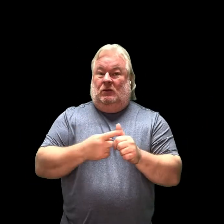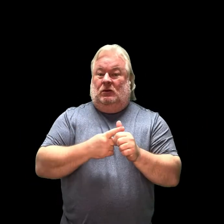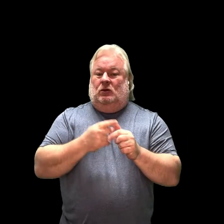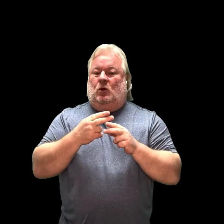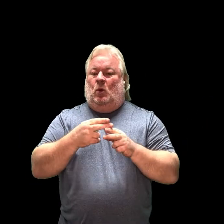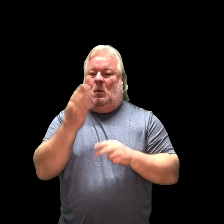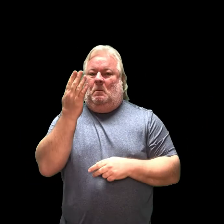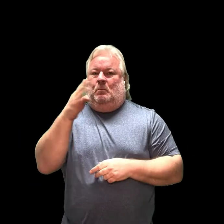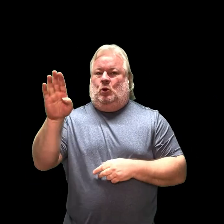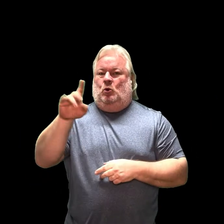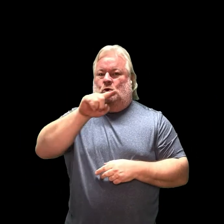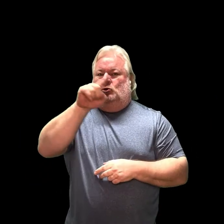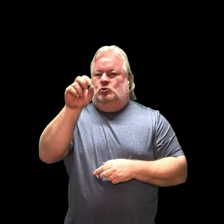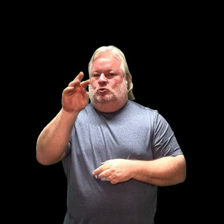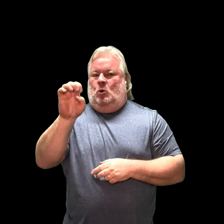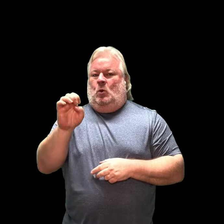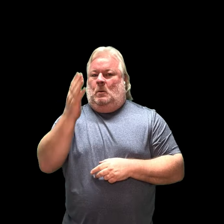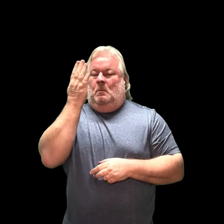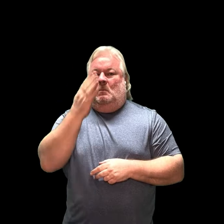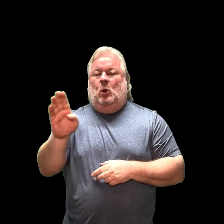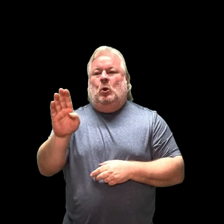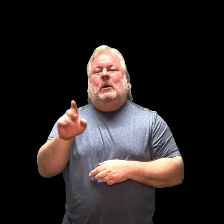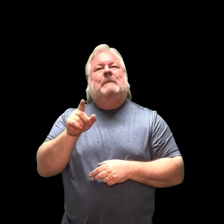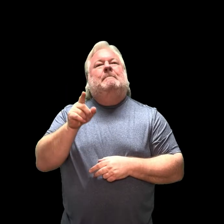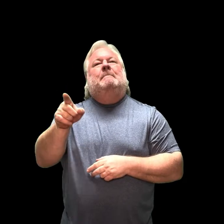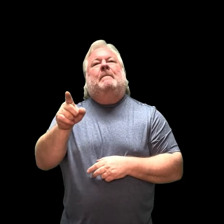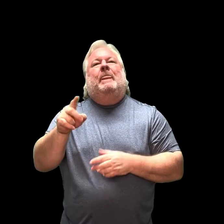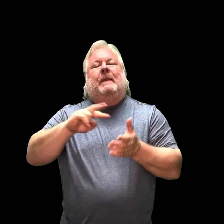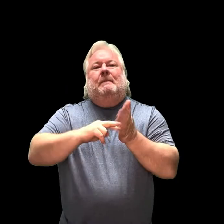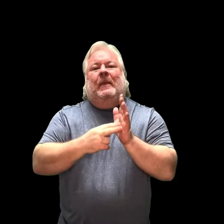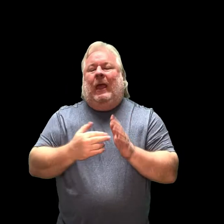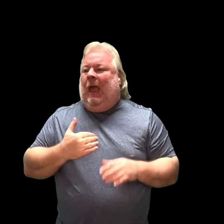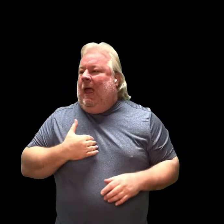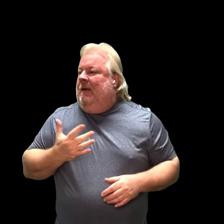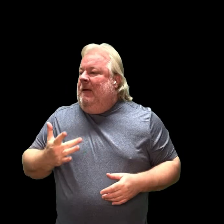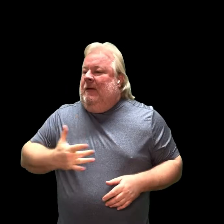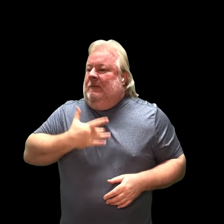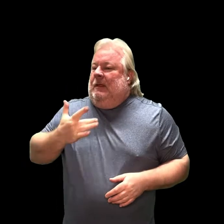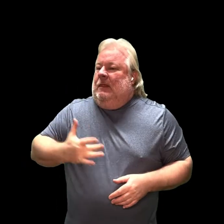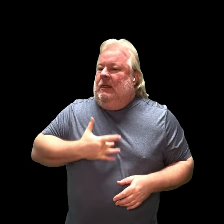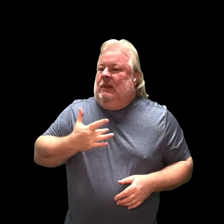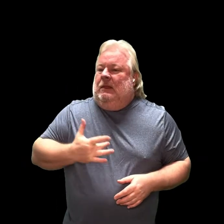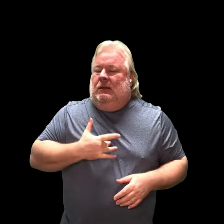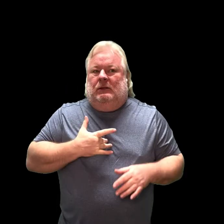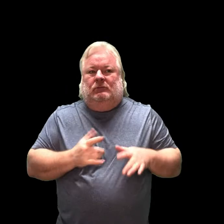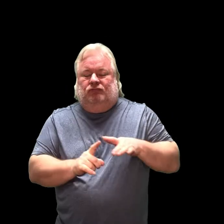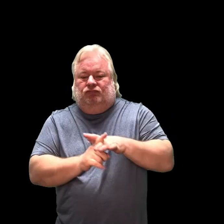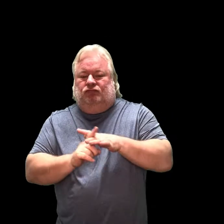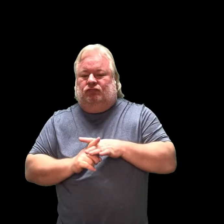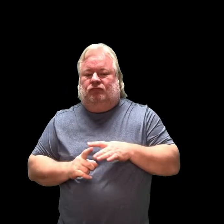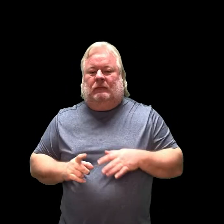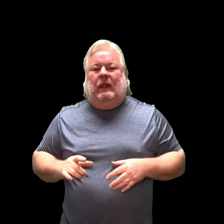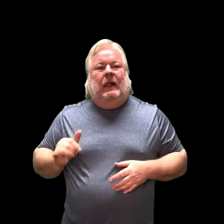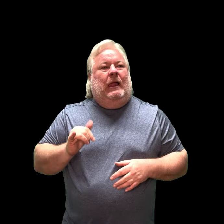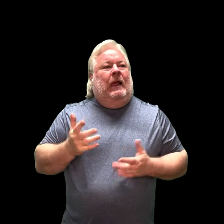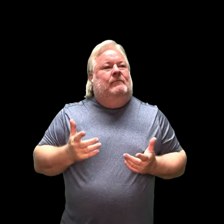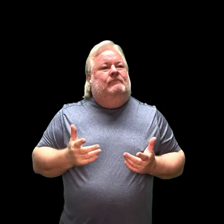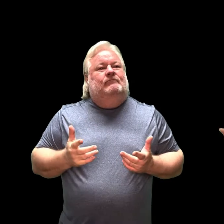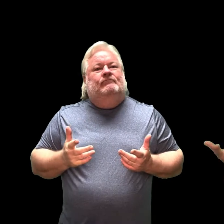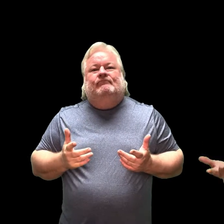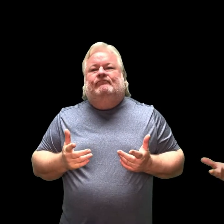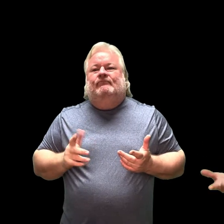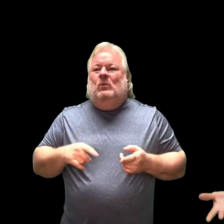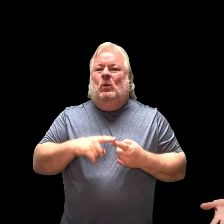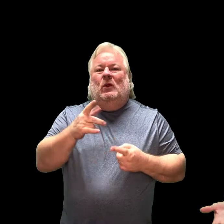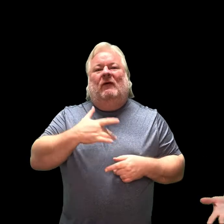first one we call the blue zone. And the blue zone has all the emotions for